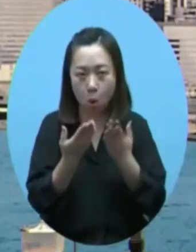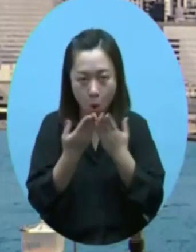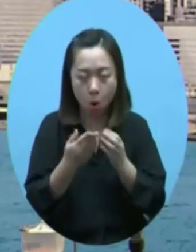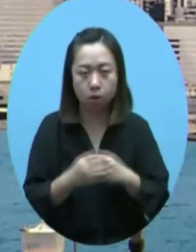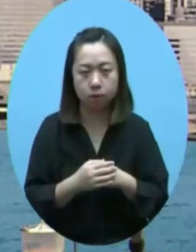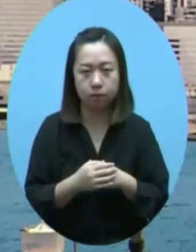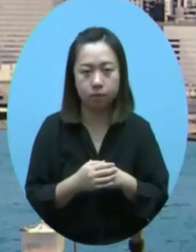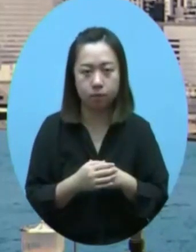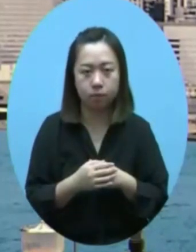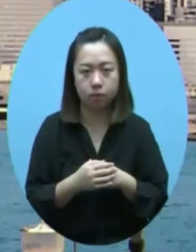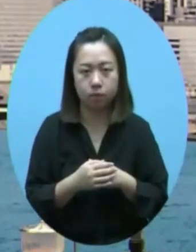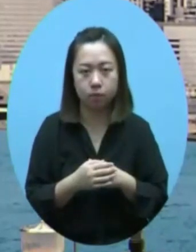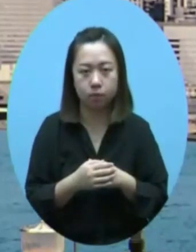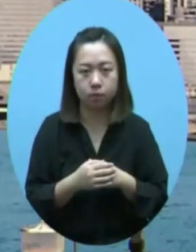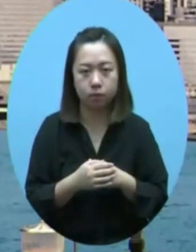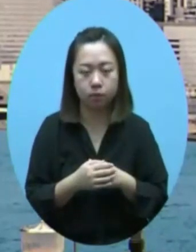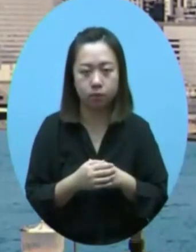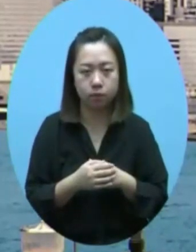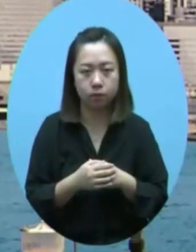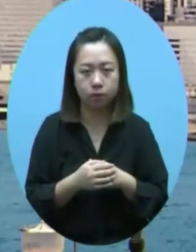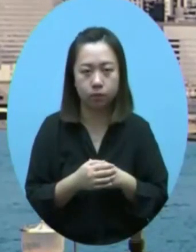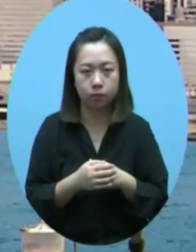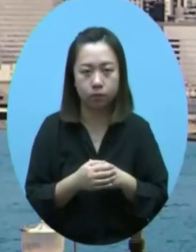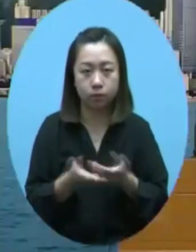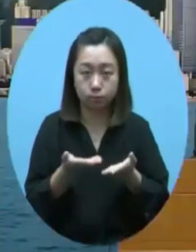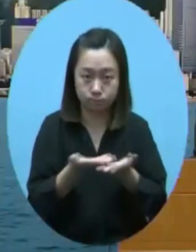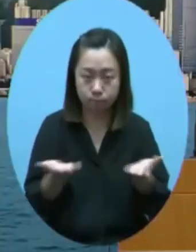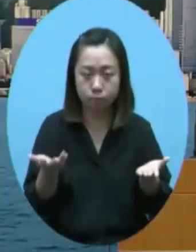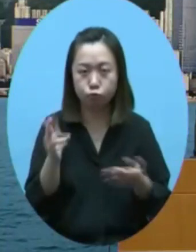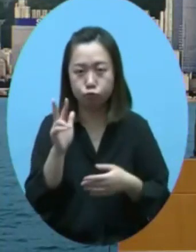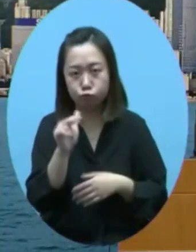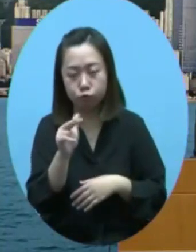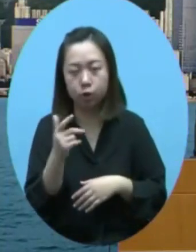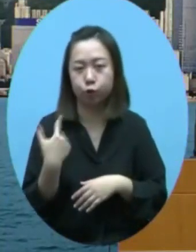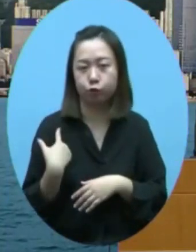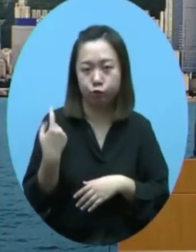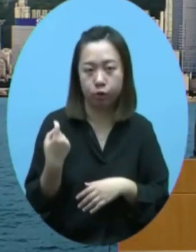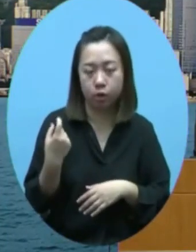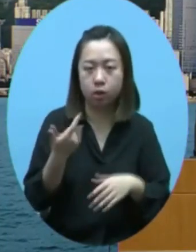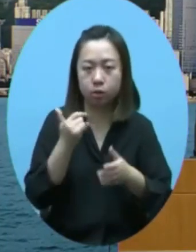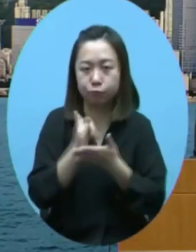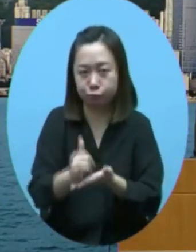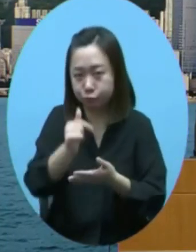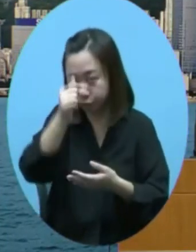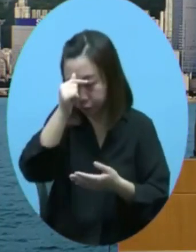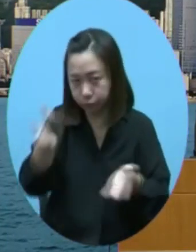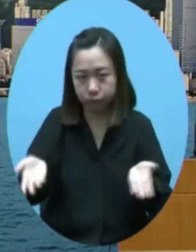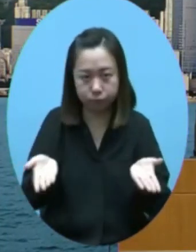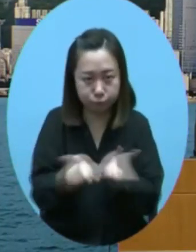Study at the Kowloon City Baptist Church Yanping Primary School. As you can see,